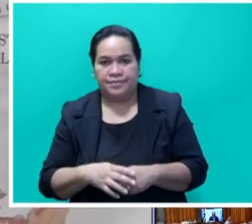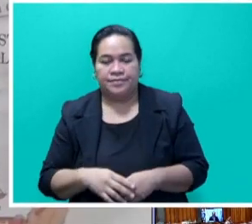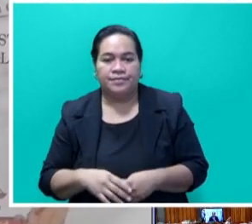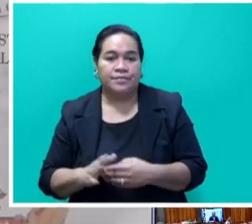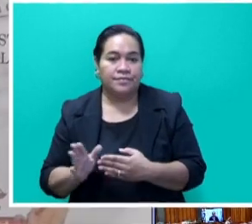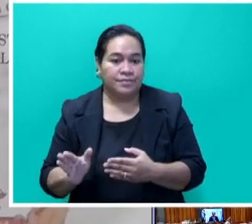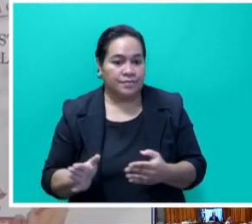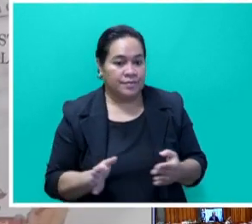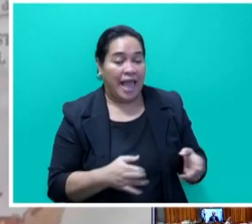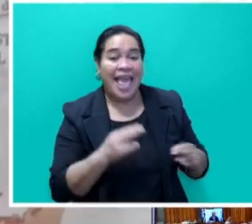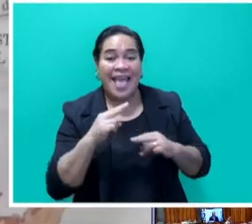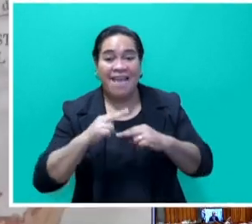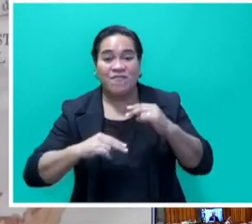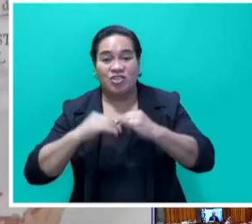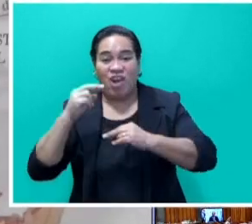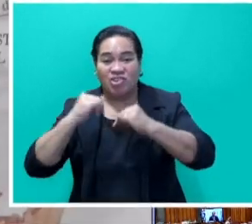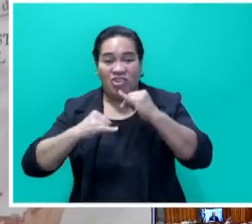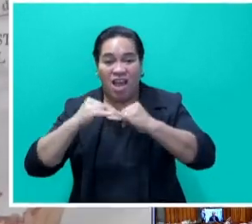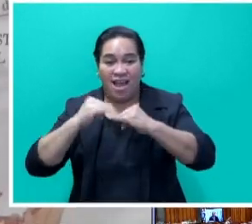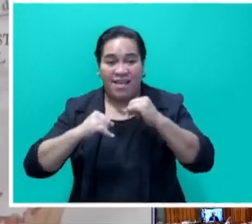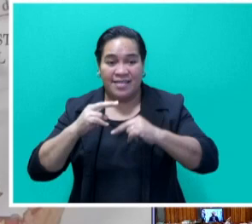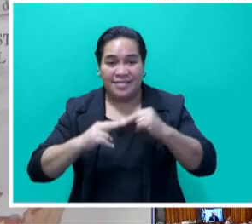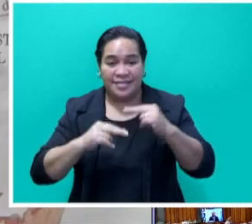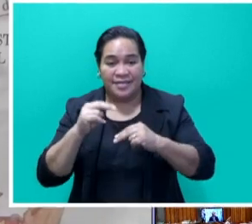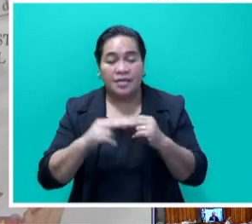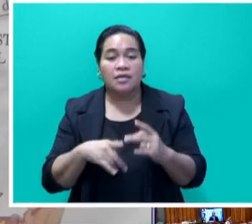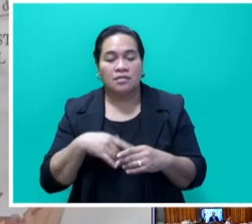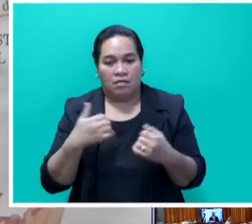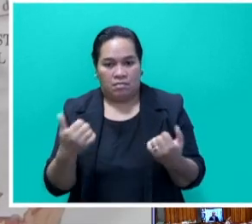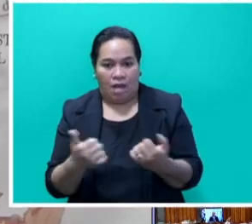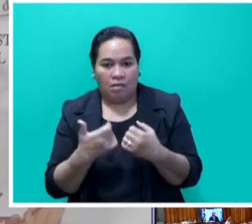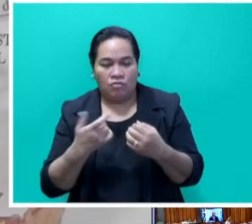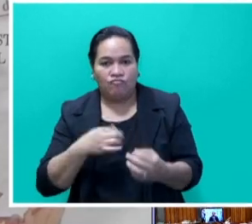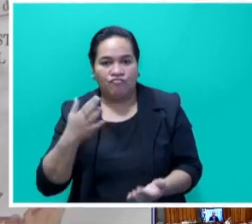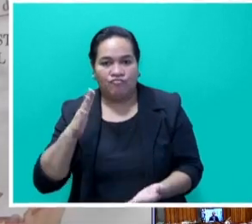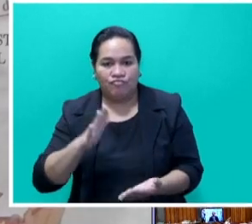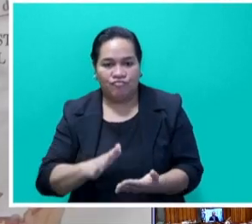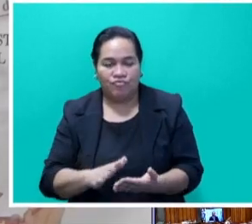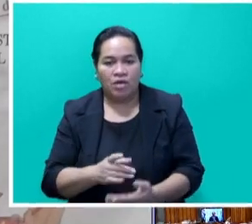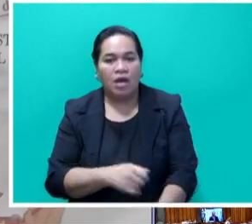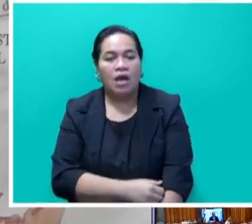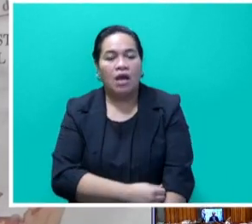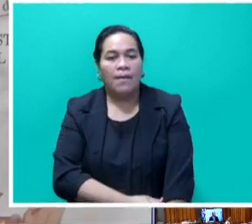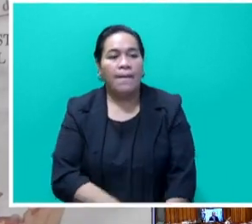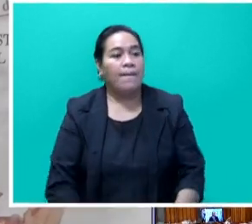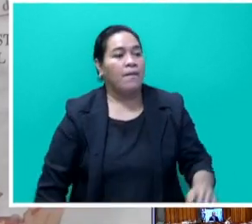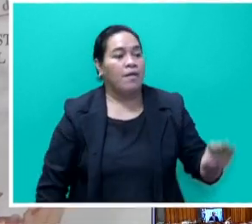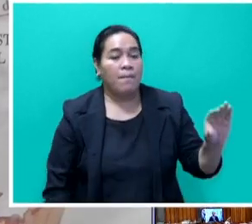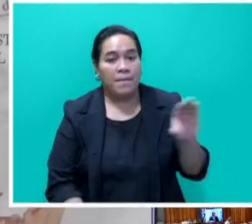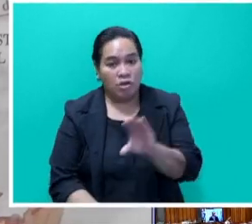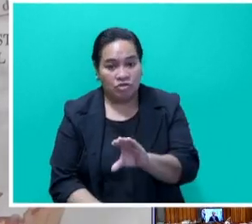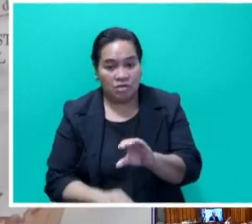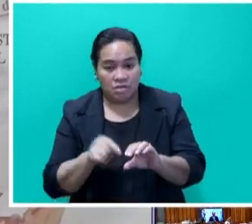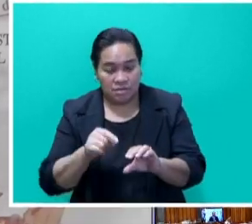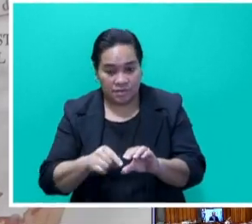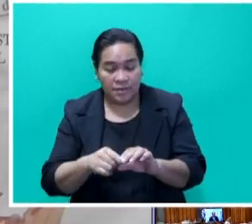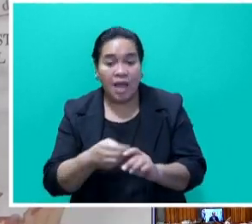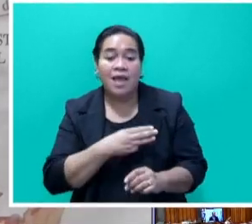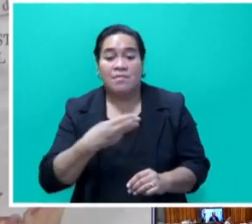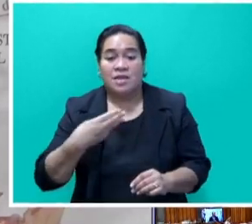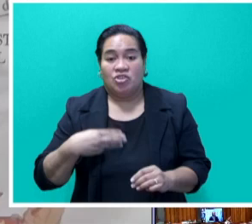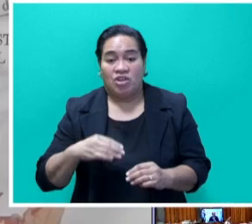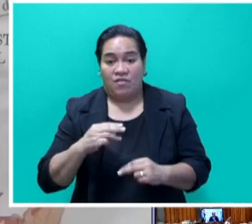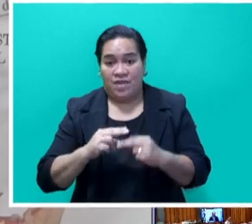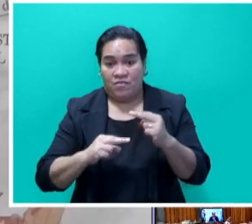to infrastructure. Mr. Speaker, sir, there has been a significant reduction in the budget for the infrastructure sector, which includes the Ministry of